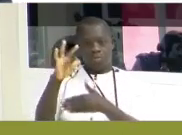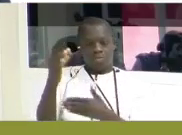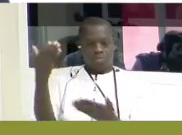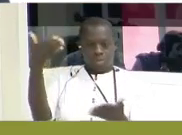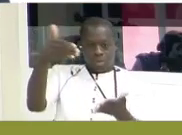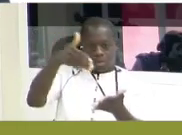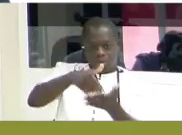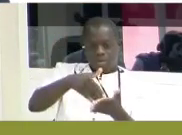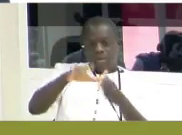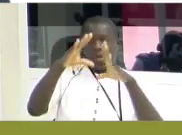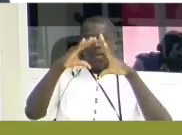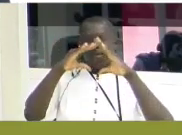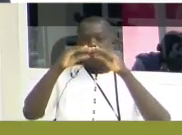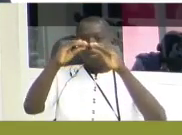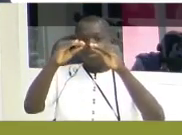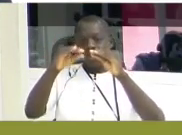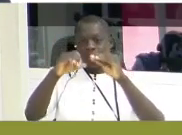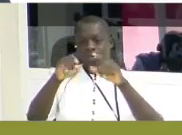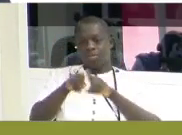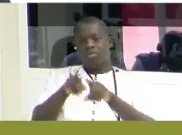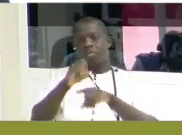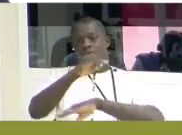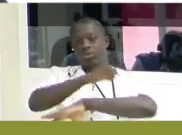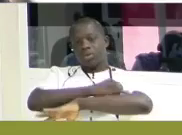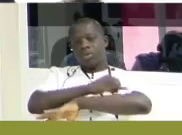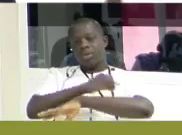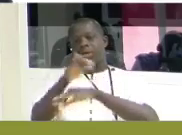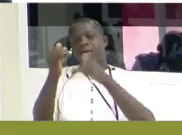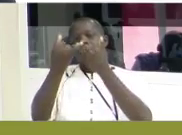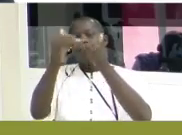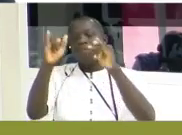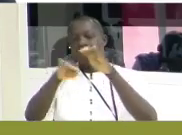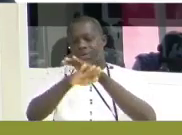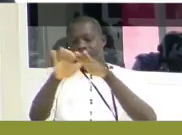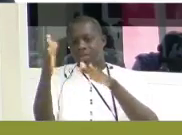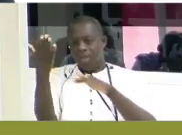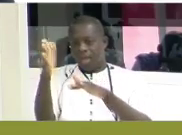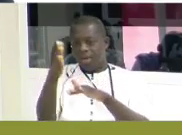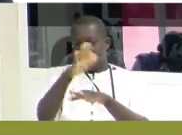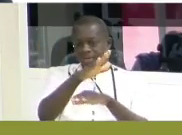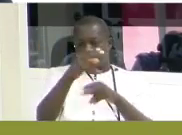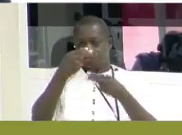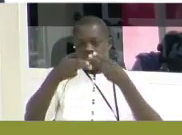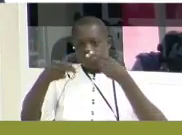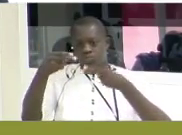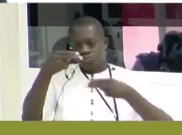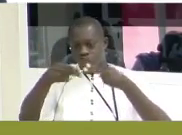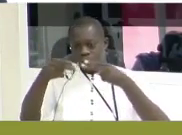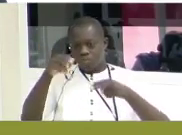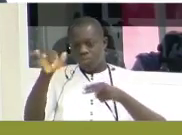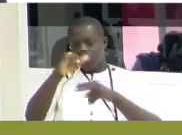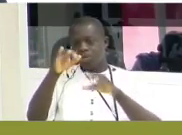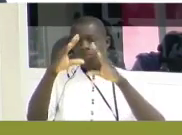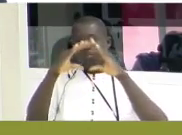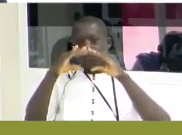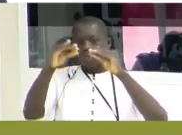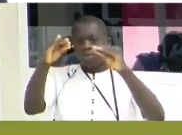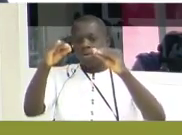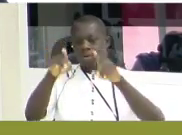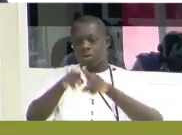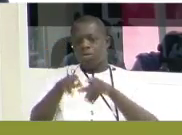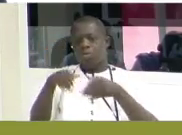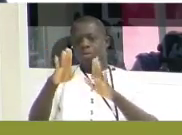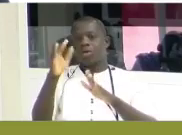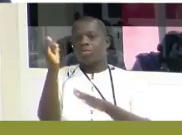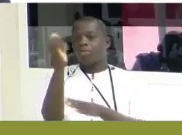spend some time as a freelance reporter. Freelance reporting means whatever story that has been published, that's how you are paid. You are